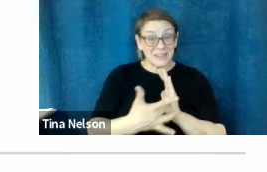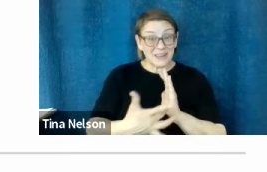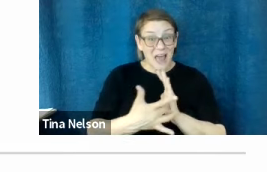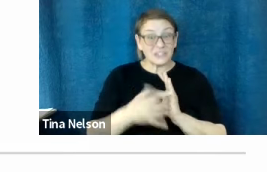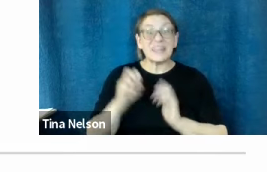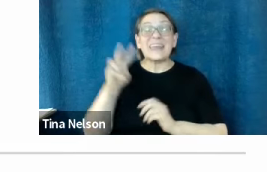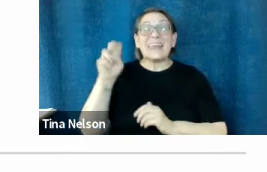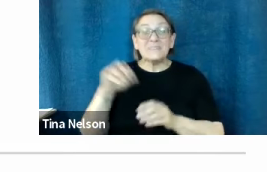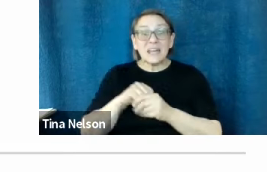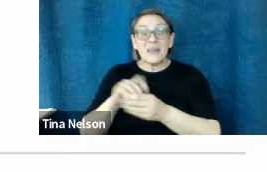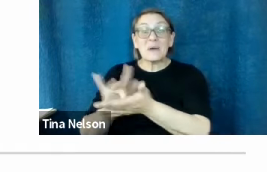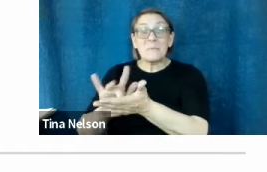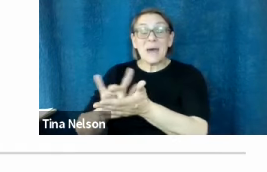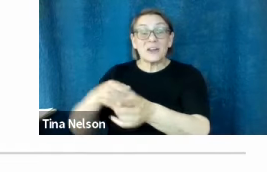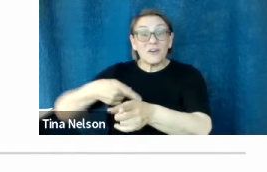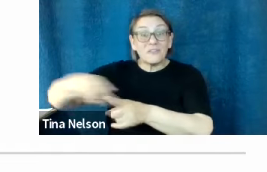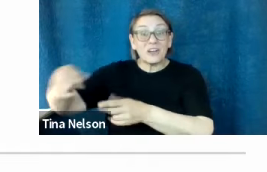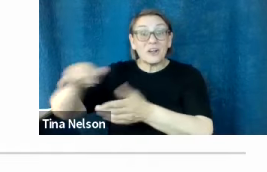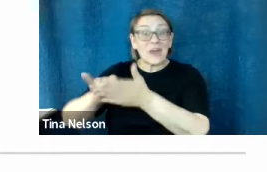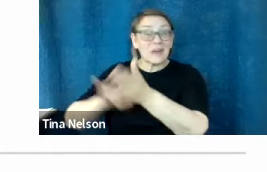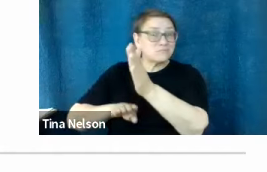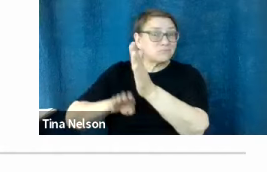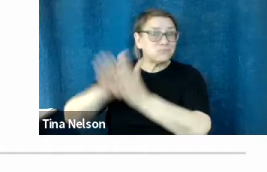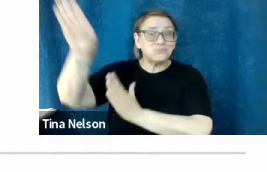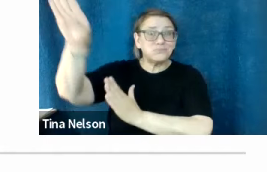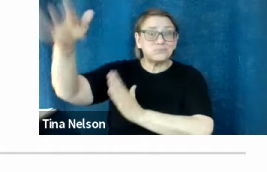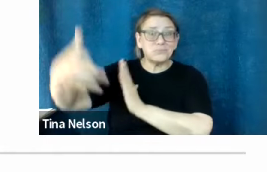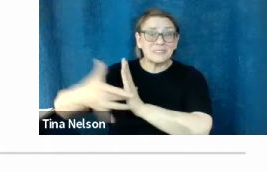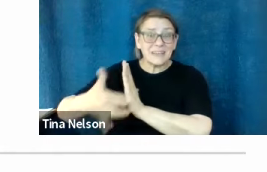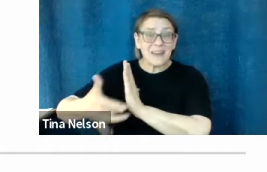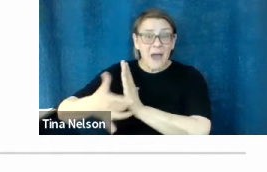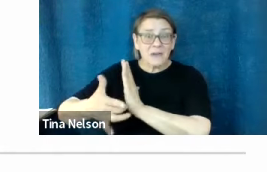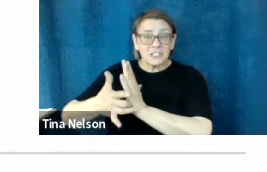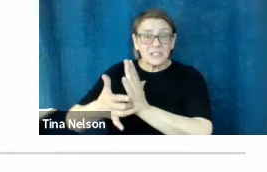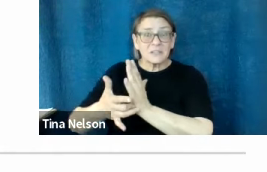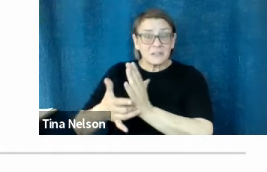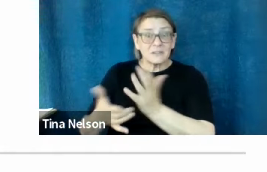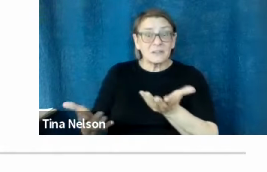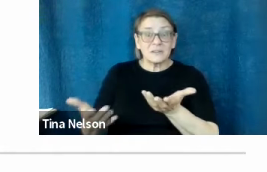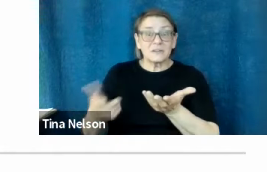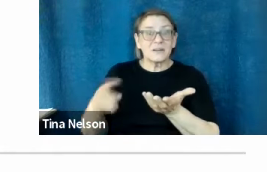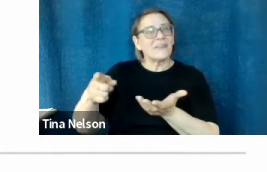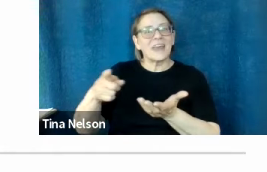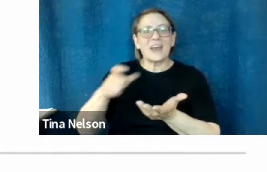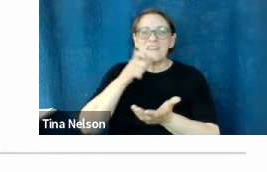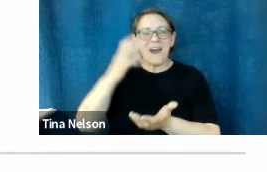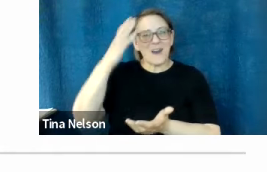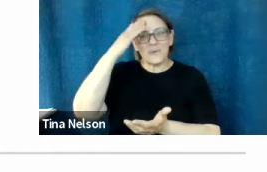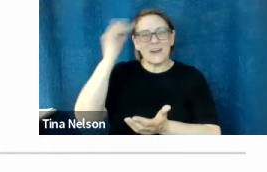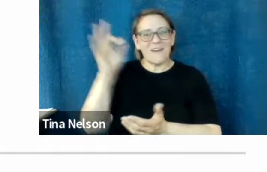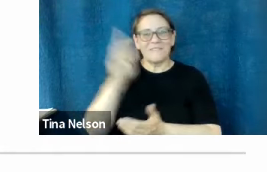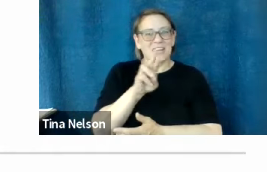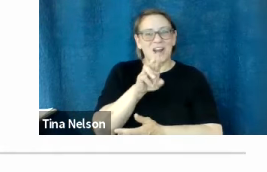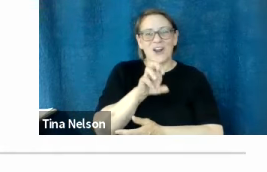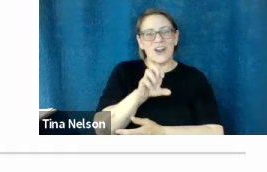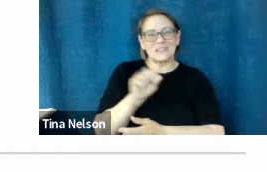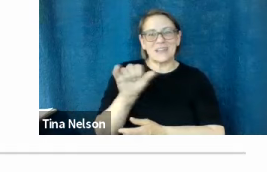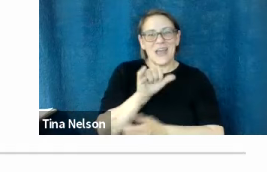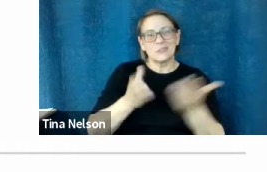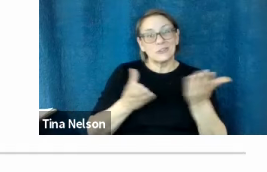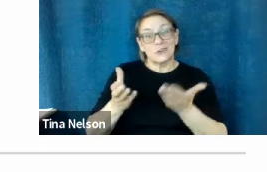field, which is a constantly evolving medical, uh, or a technological field, they are not aware of the VRS as a